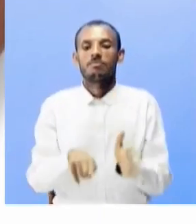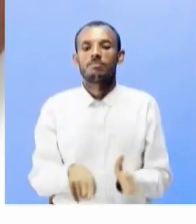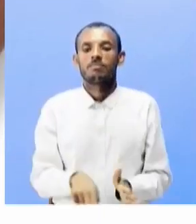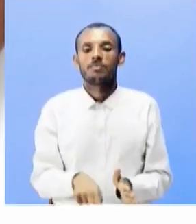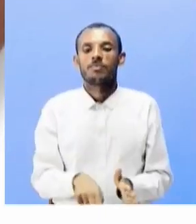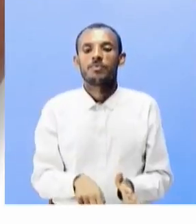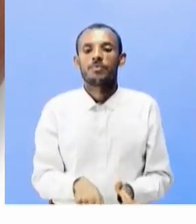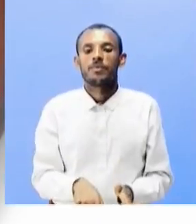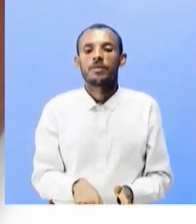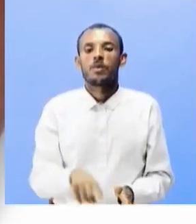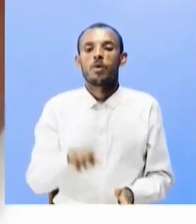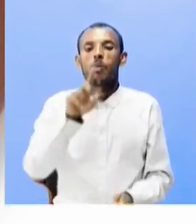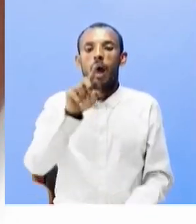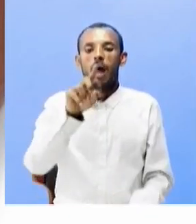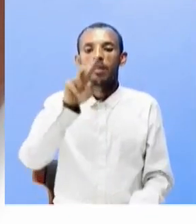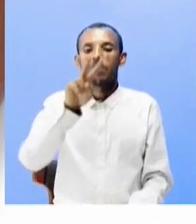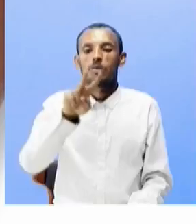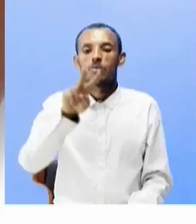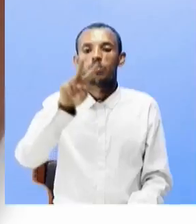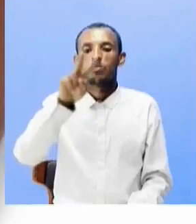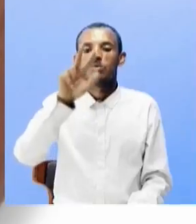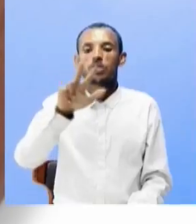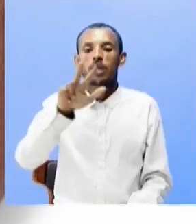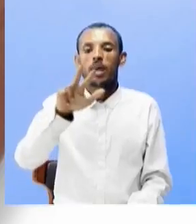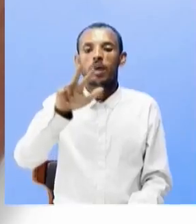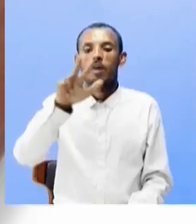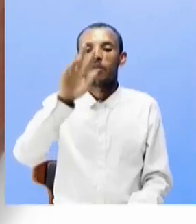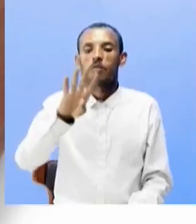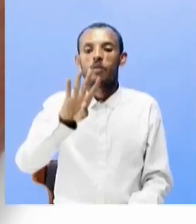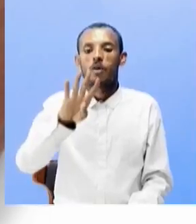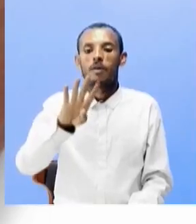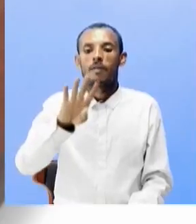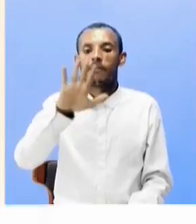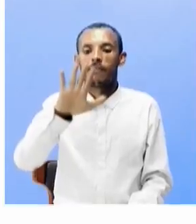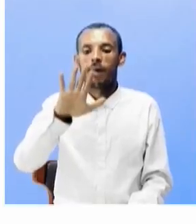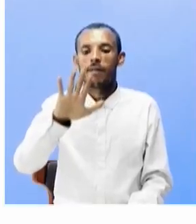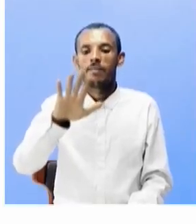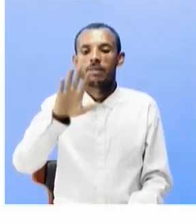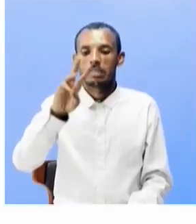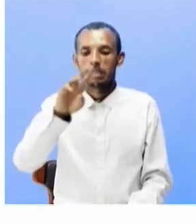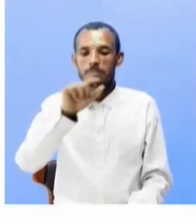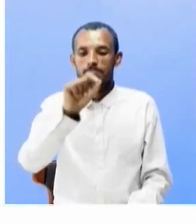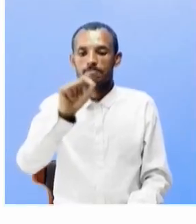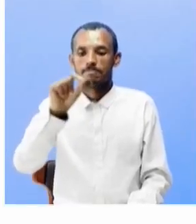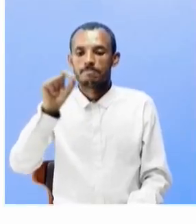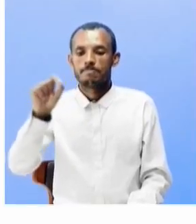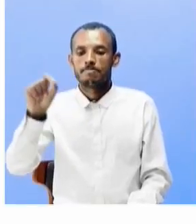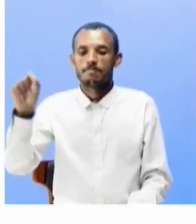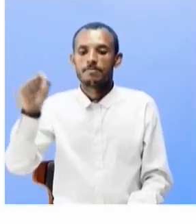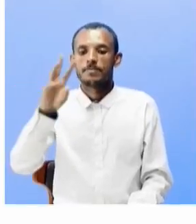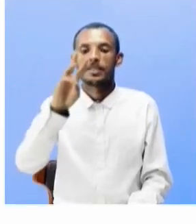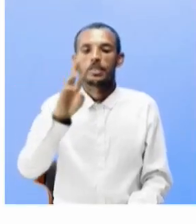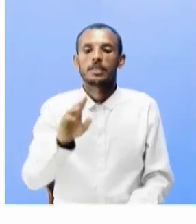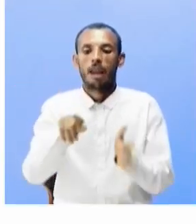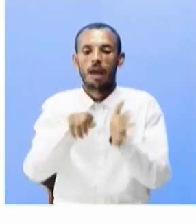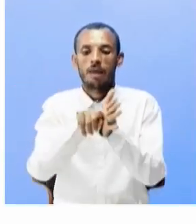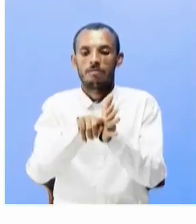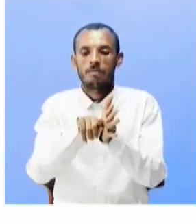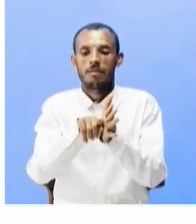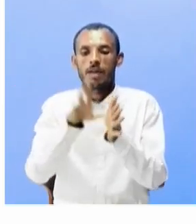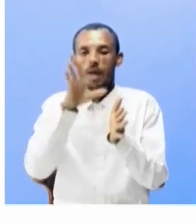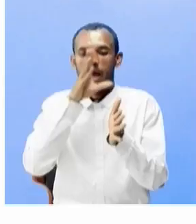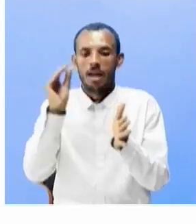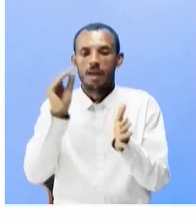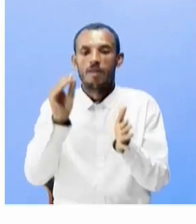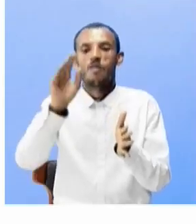put 1, 2, 3, 4, 5, 6. 6 negatives. And here it